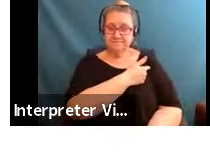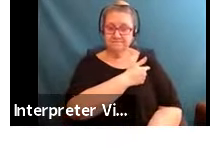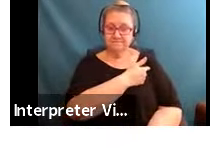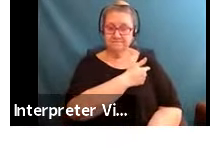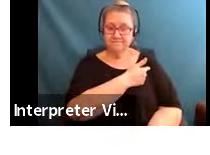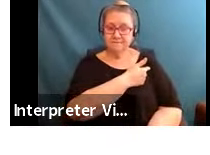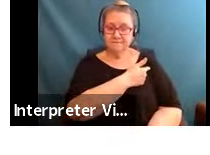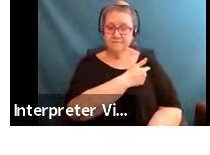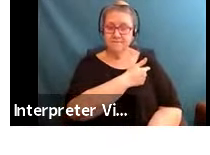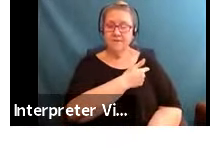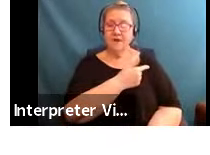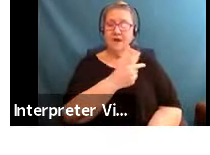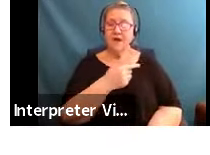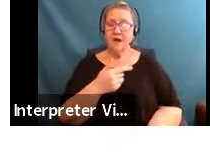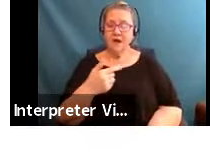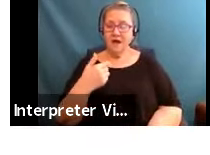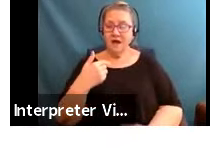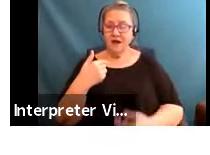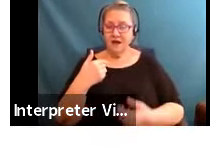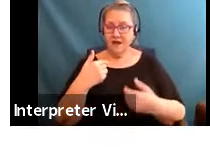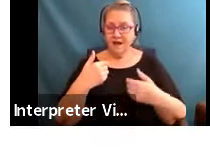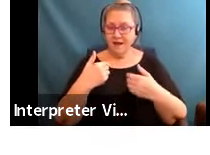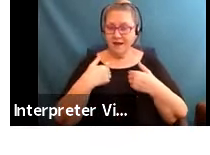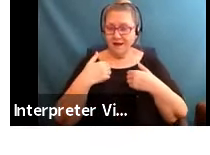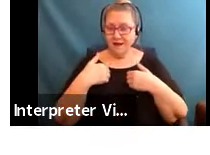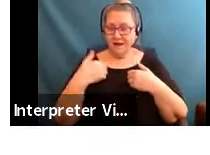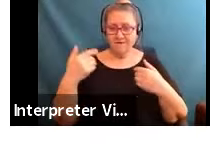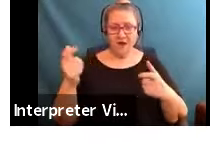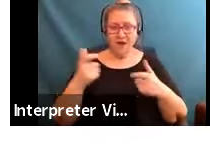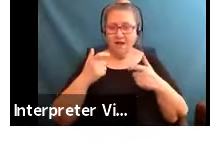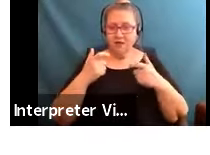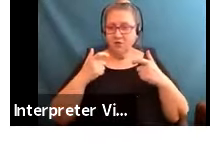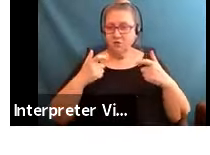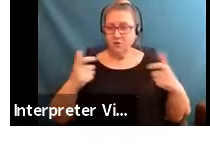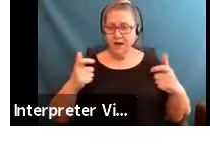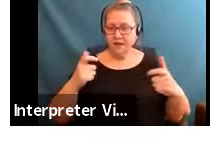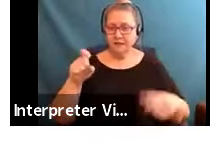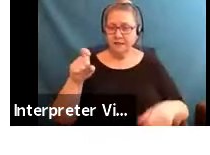is that there's a great need for